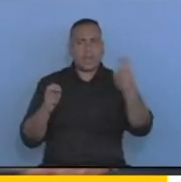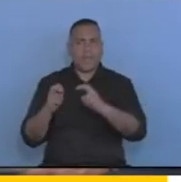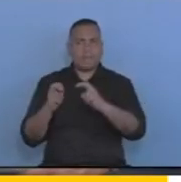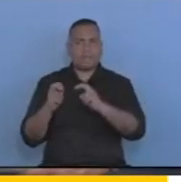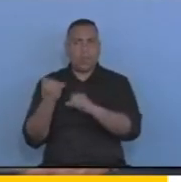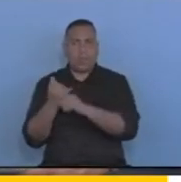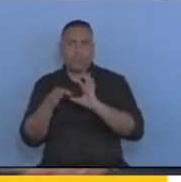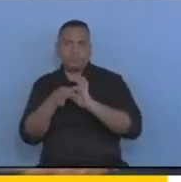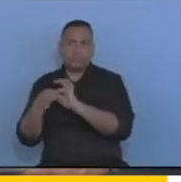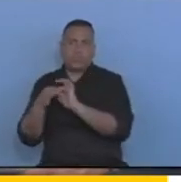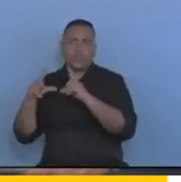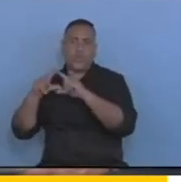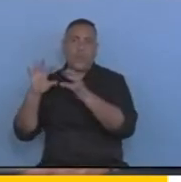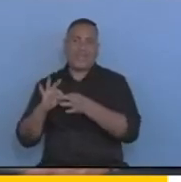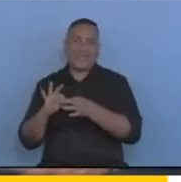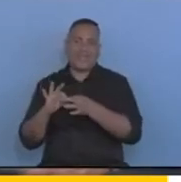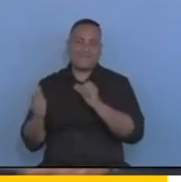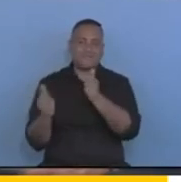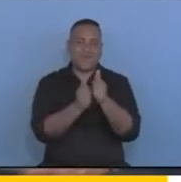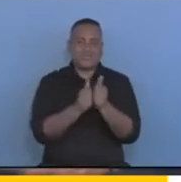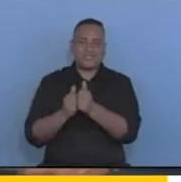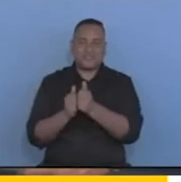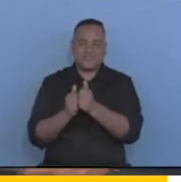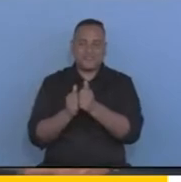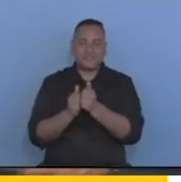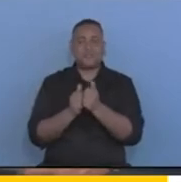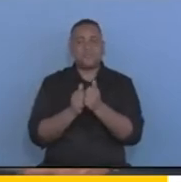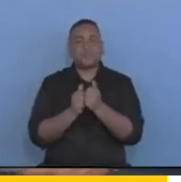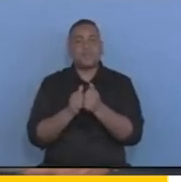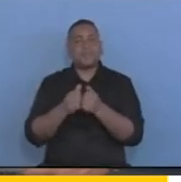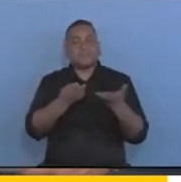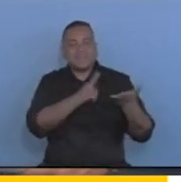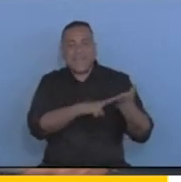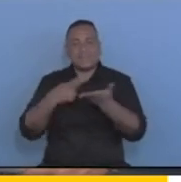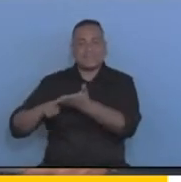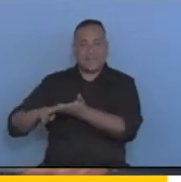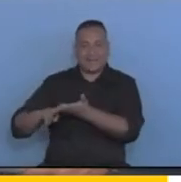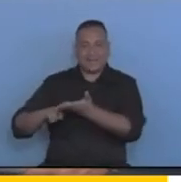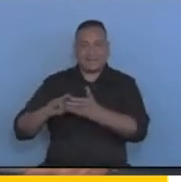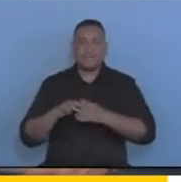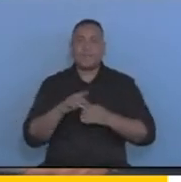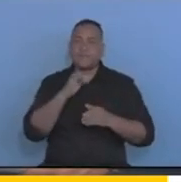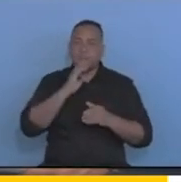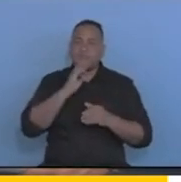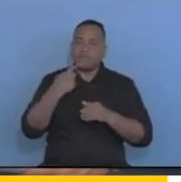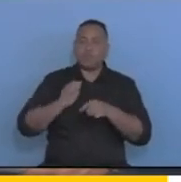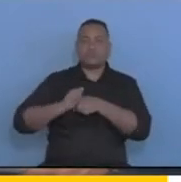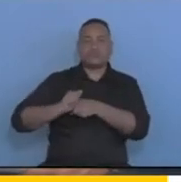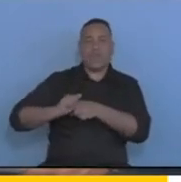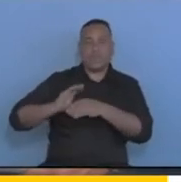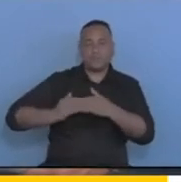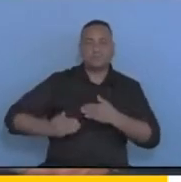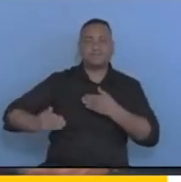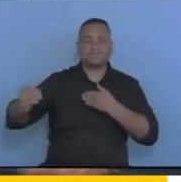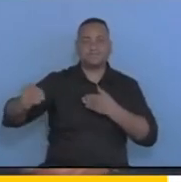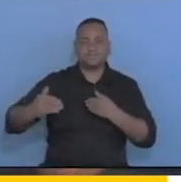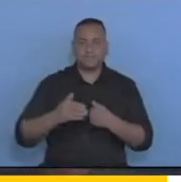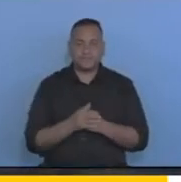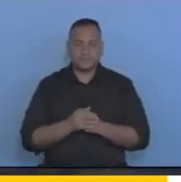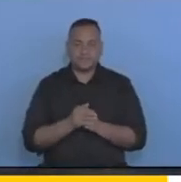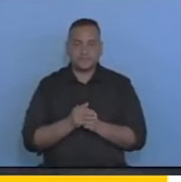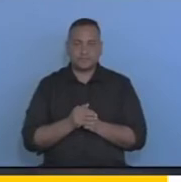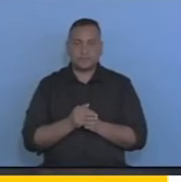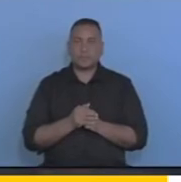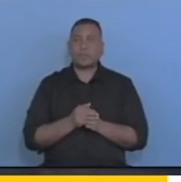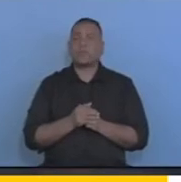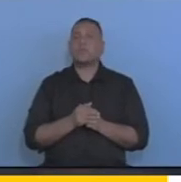days must sign on the levy structure. Yeah. For training. Yeah. And for training. To advance people. Yeah. Excellent. But so